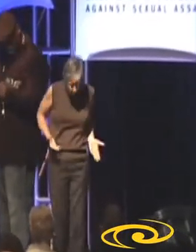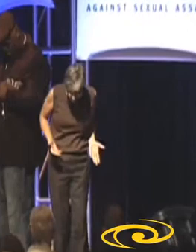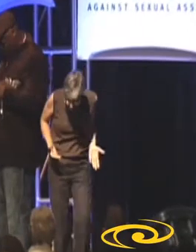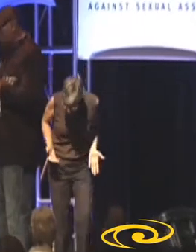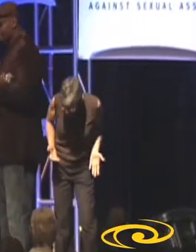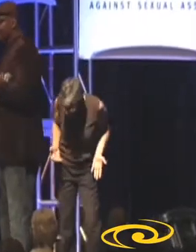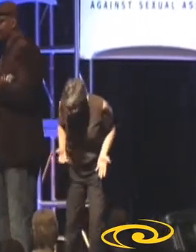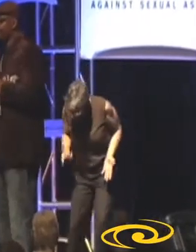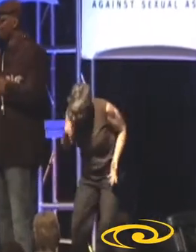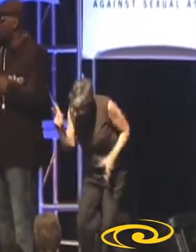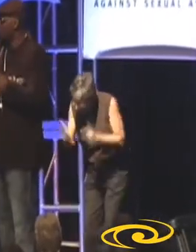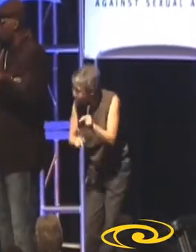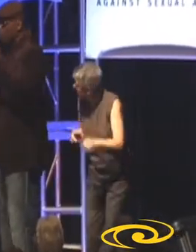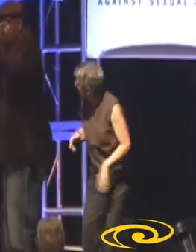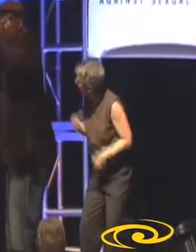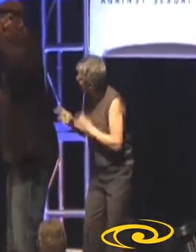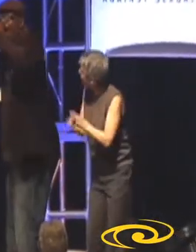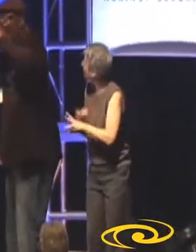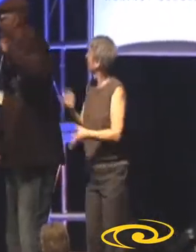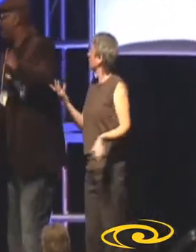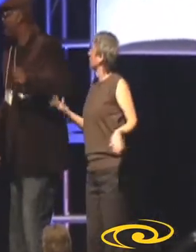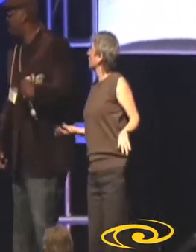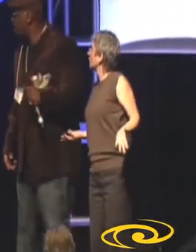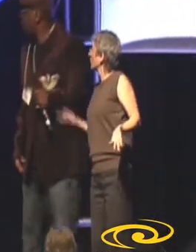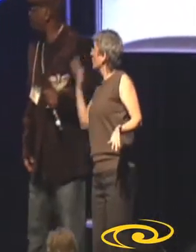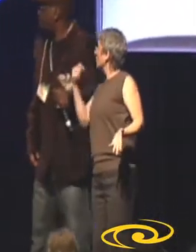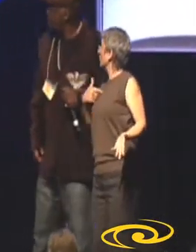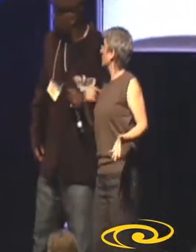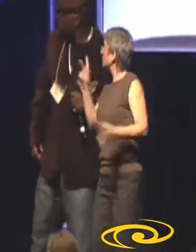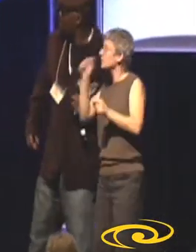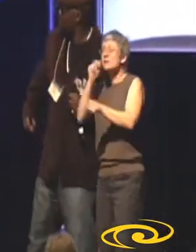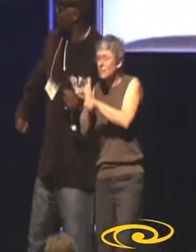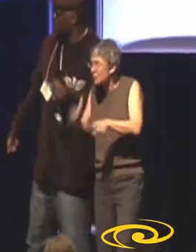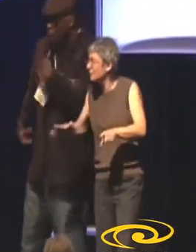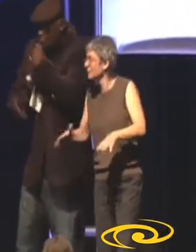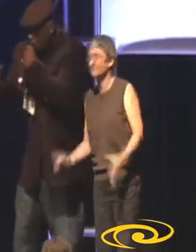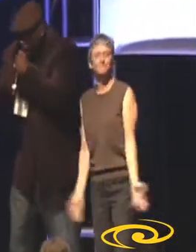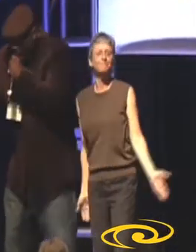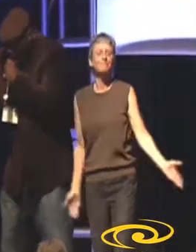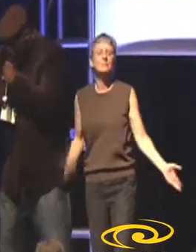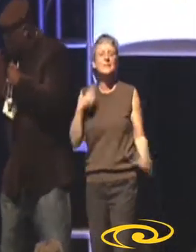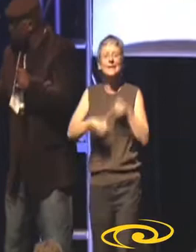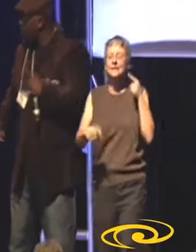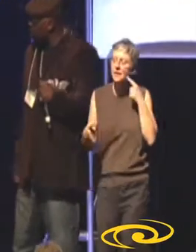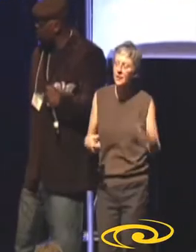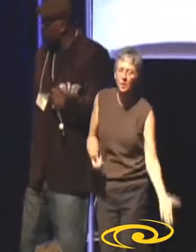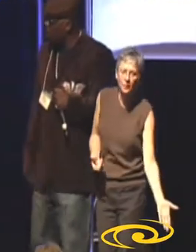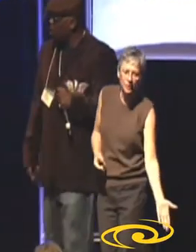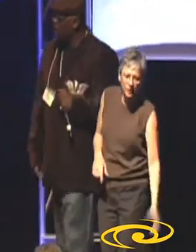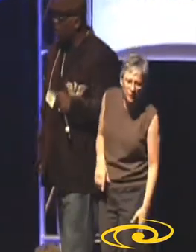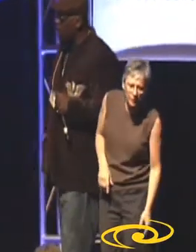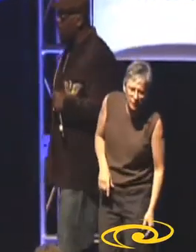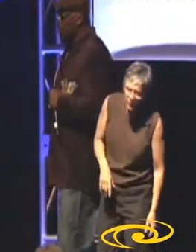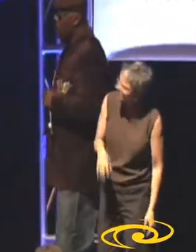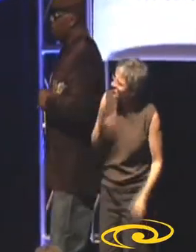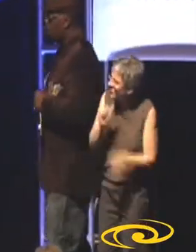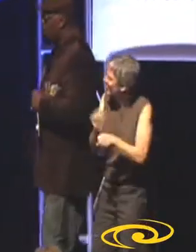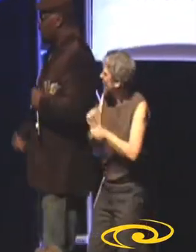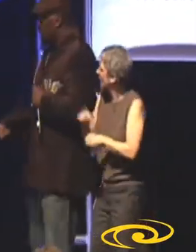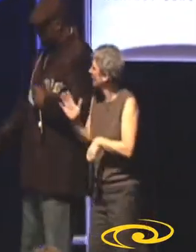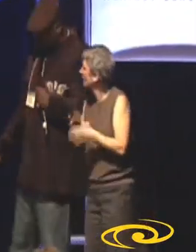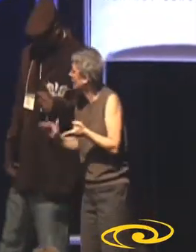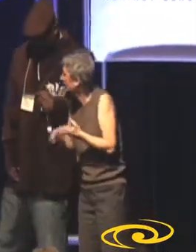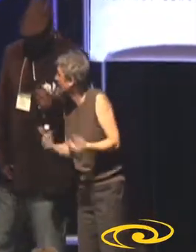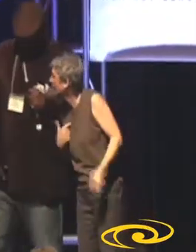Because I'm African-American and woman. Why? Because statistics didn't show you I was coming. Why? Because I'm working much harder than you